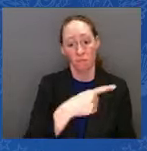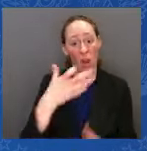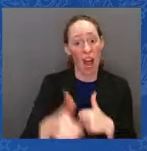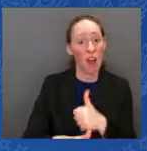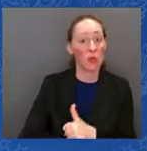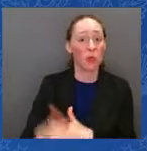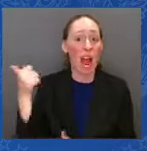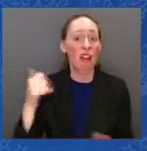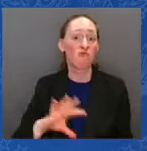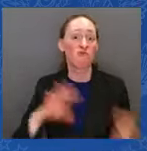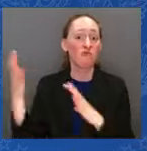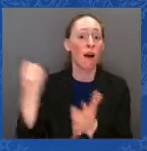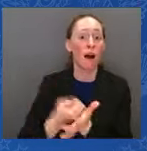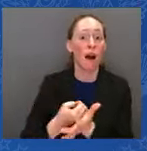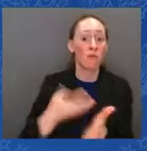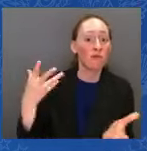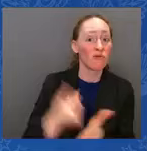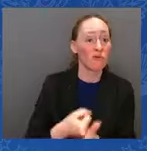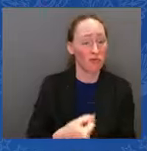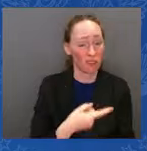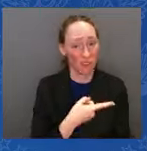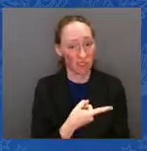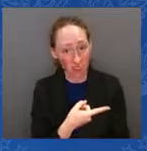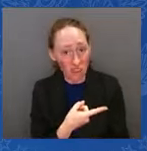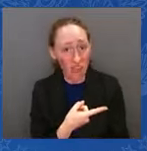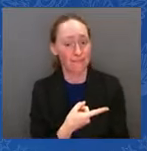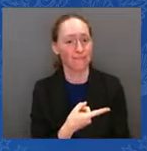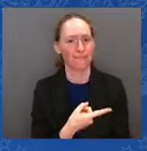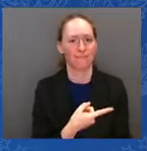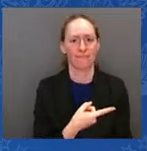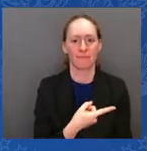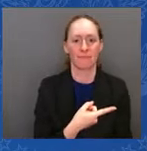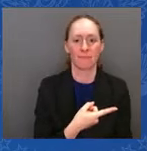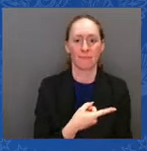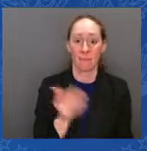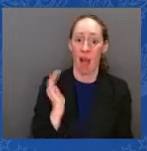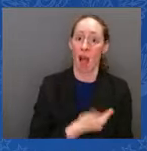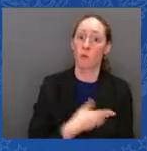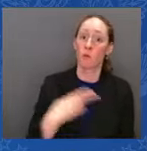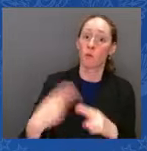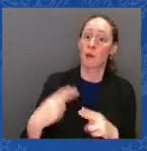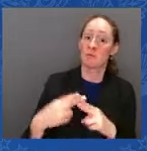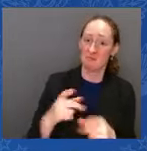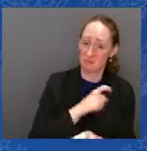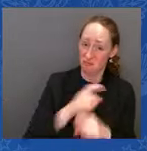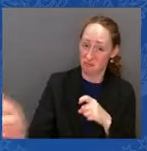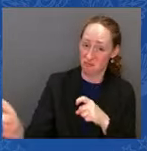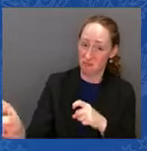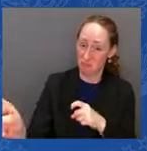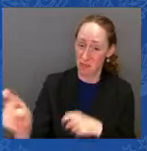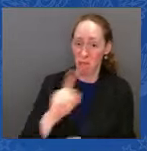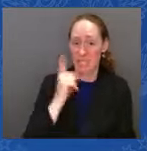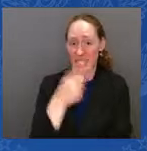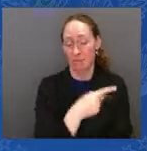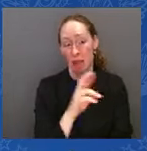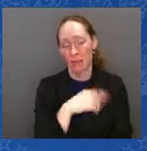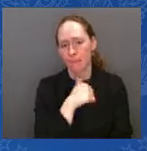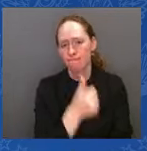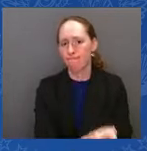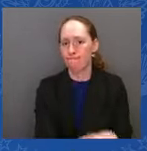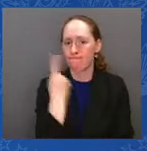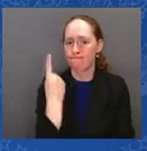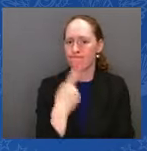undermine America's standing in the world. Republican threats are dangerous and they make no sense. Folks, we have to keep going and finish